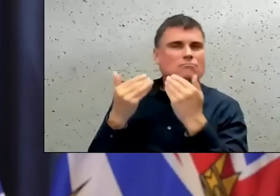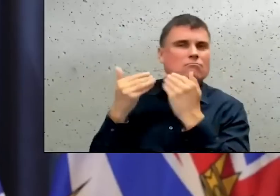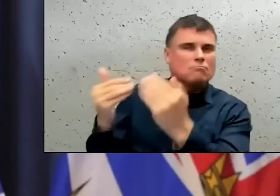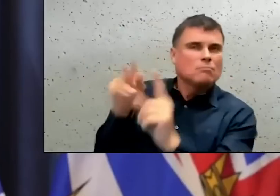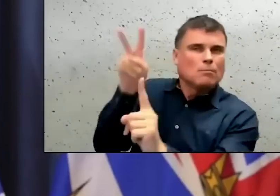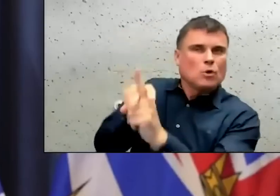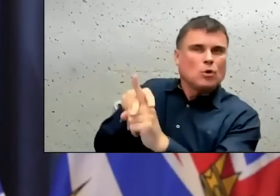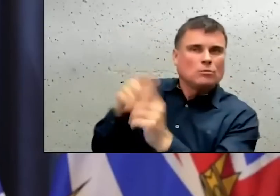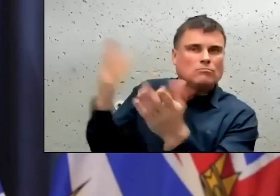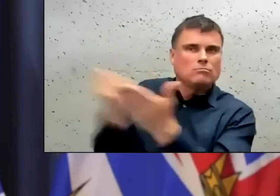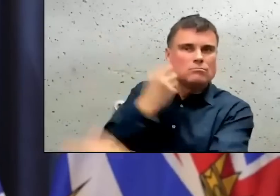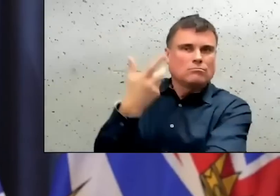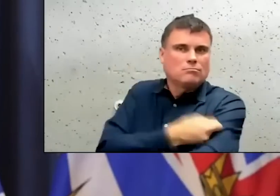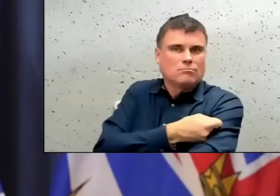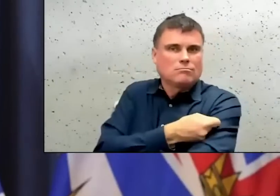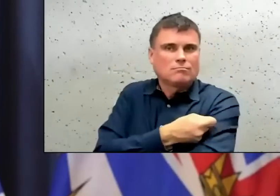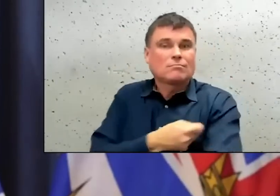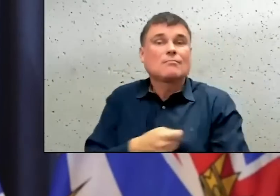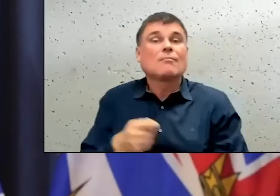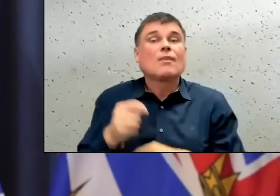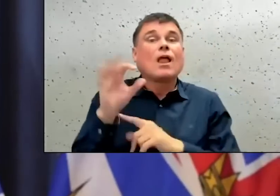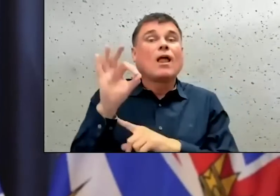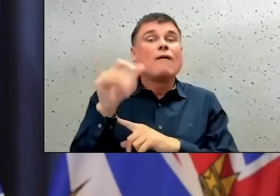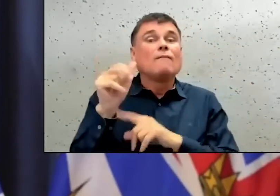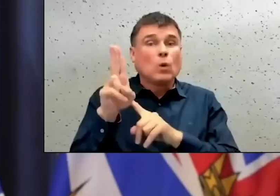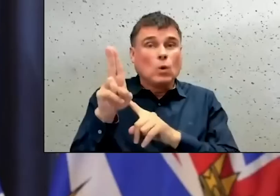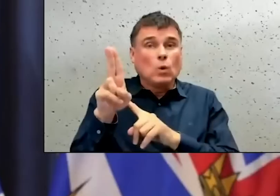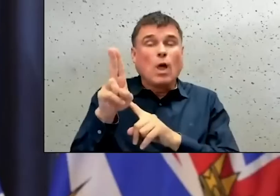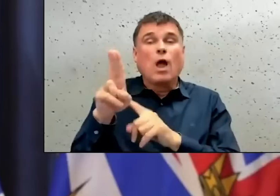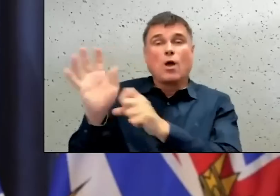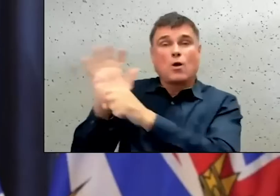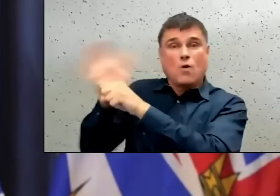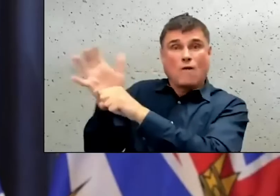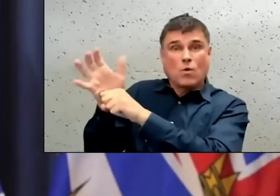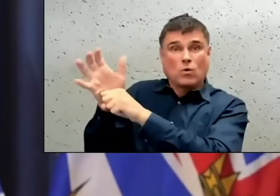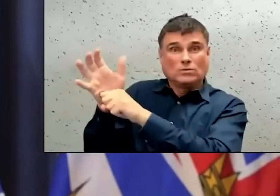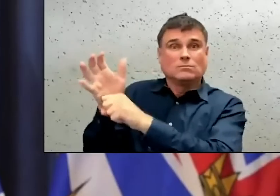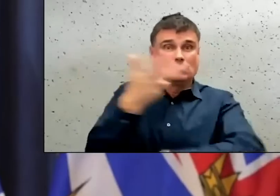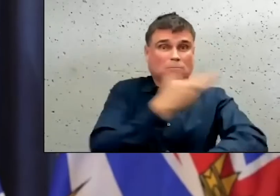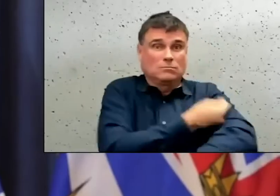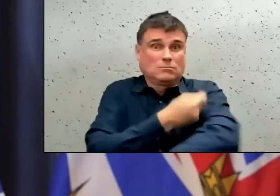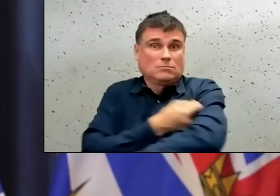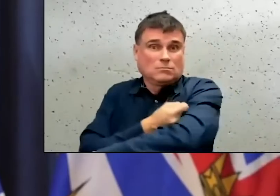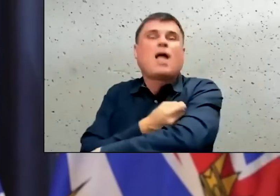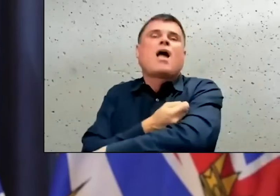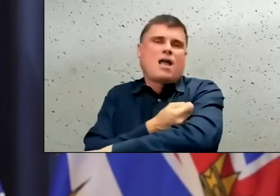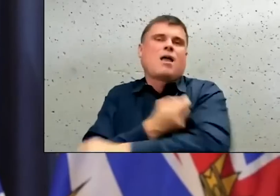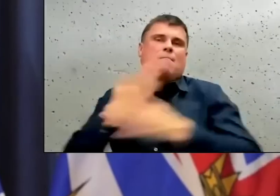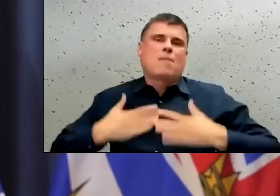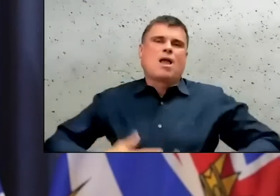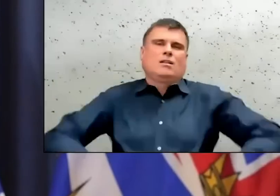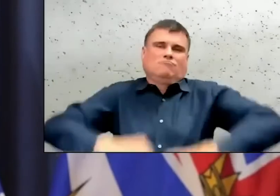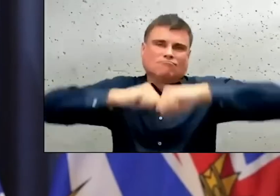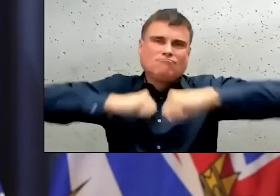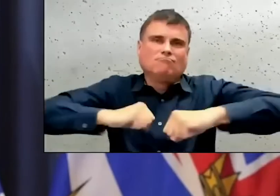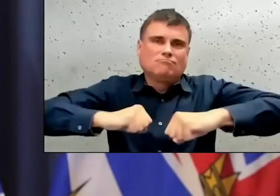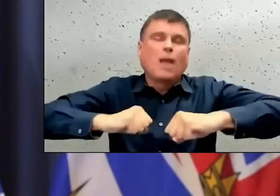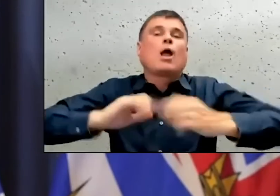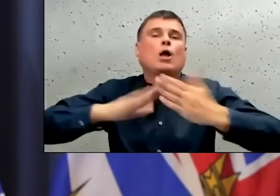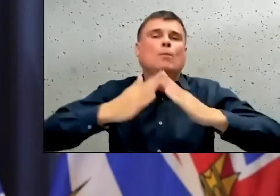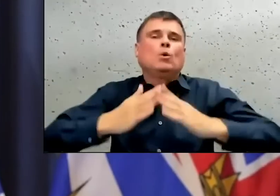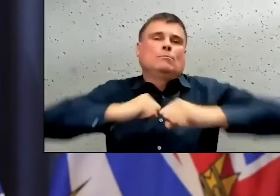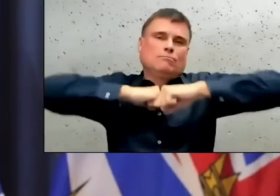and COVID-19 vaccines, provide protection to the wider community. And that's why as well, and this has been